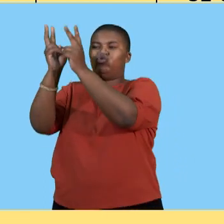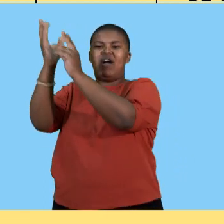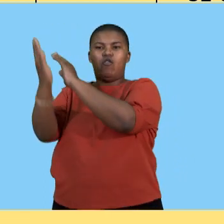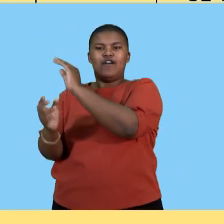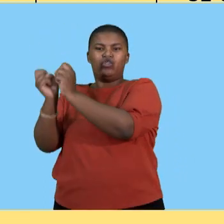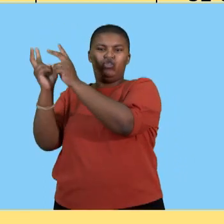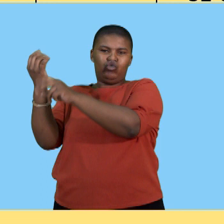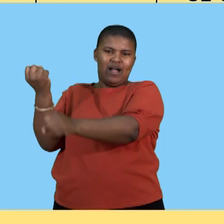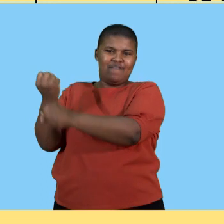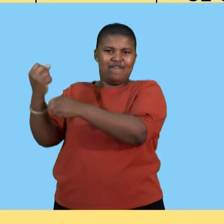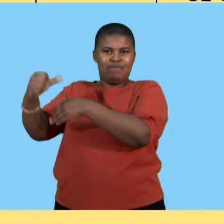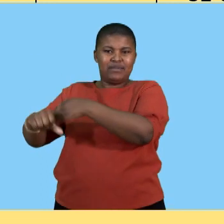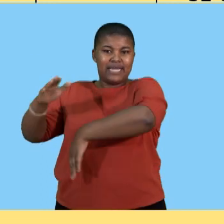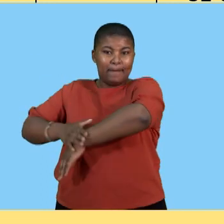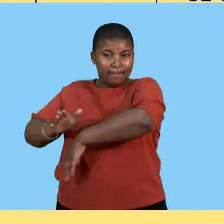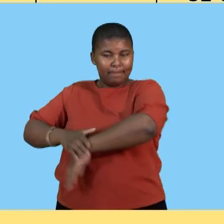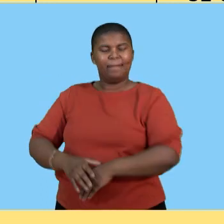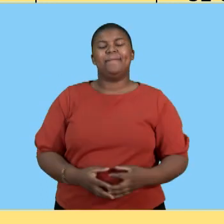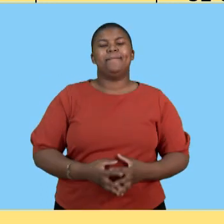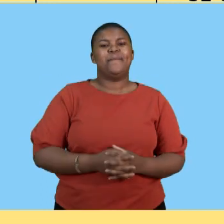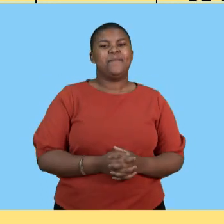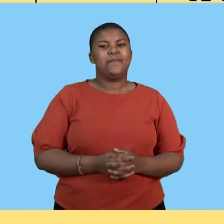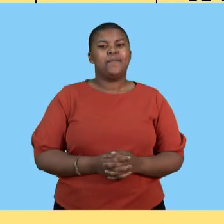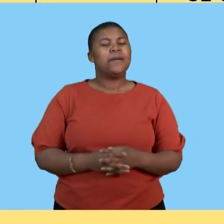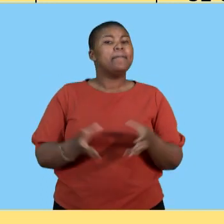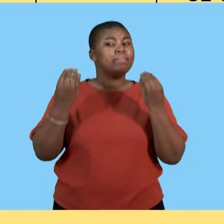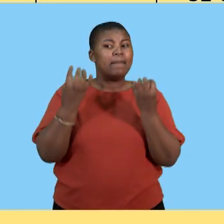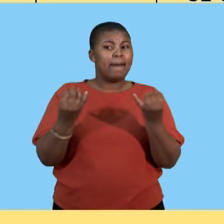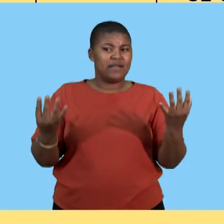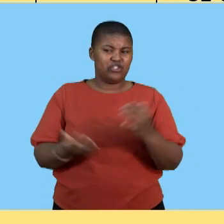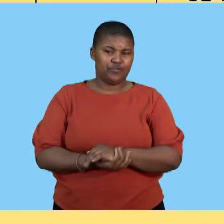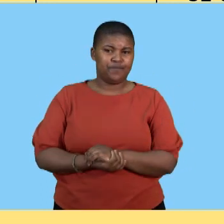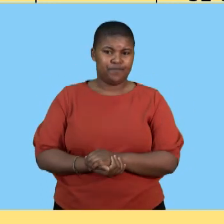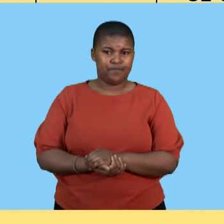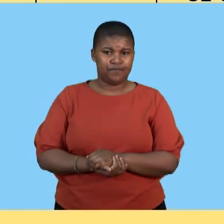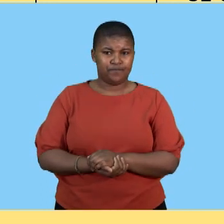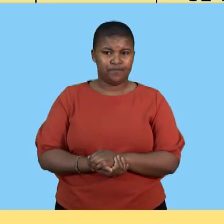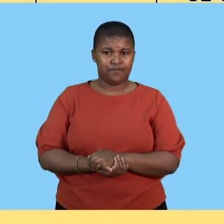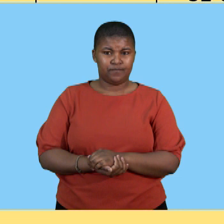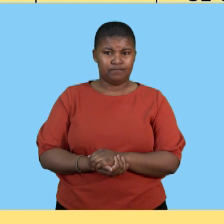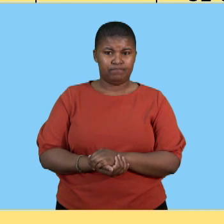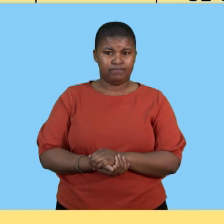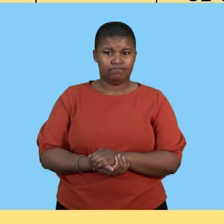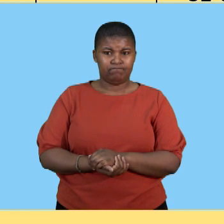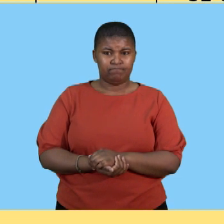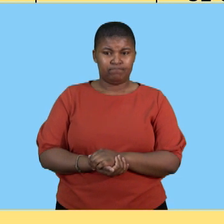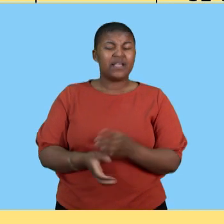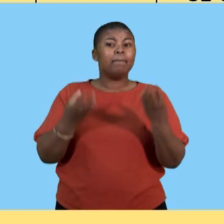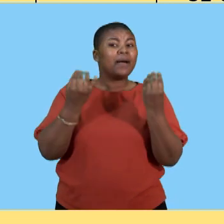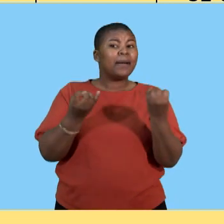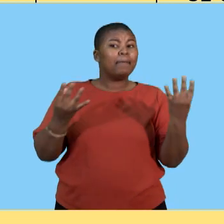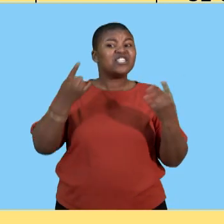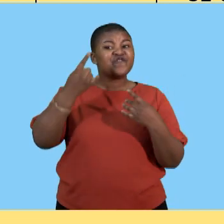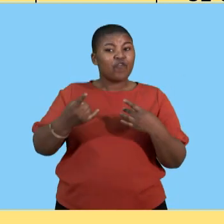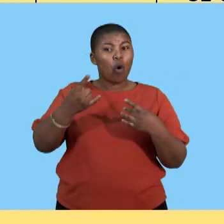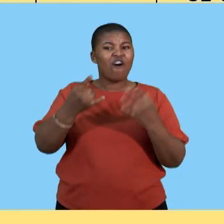entire year. Multiply by 12 over 12. How much is the interest that I'm supposed to get